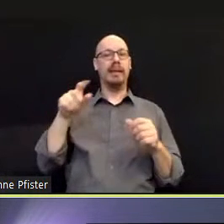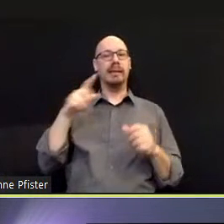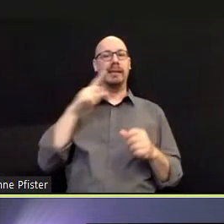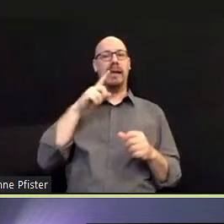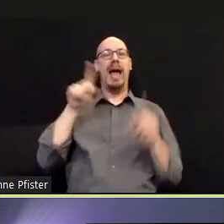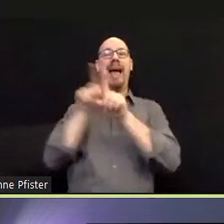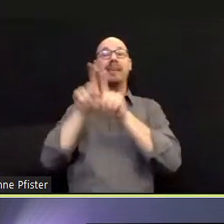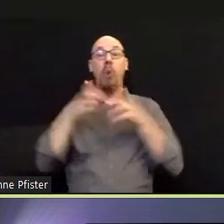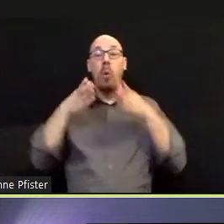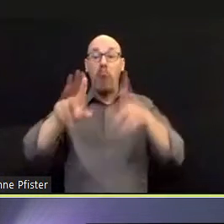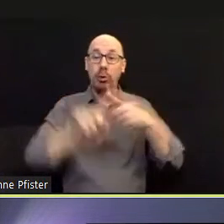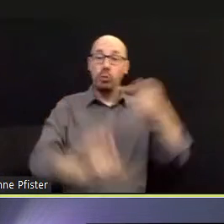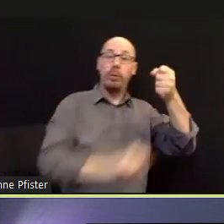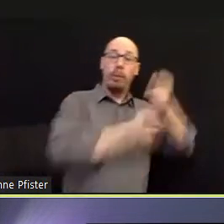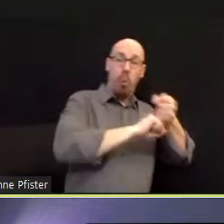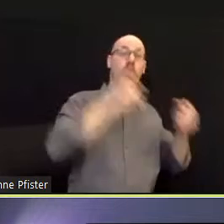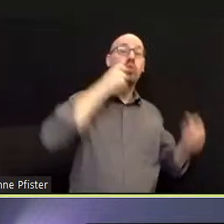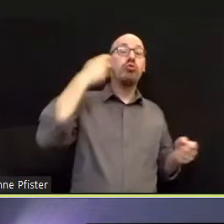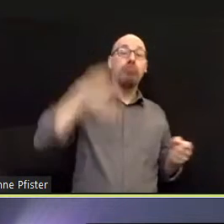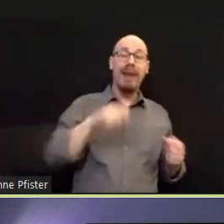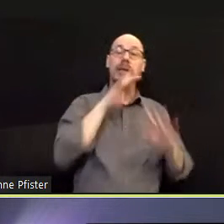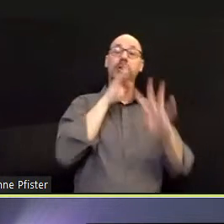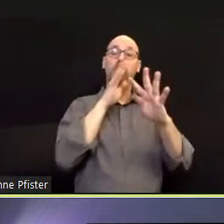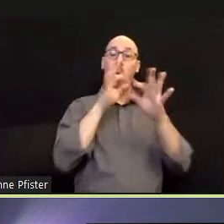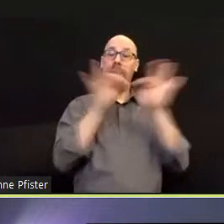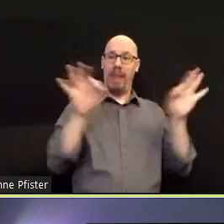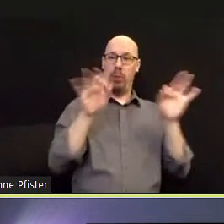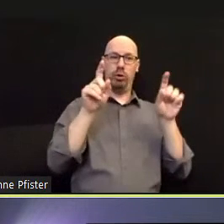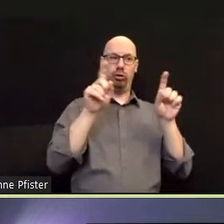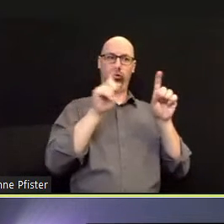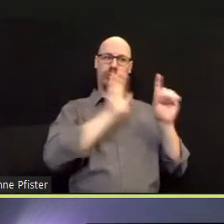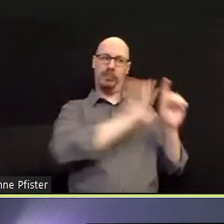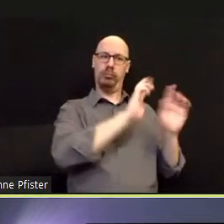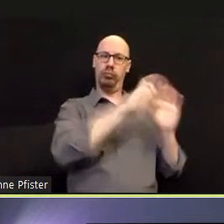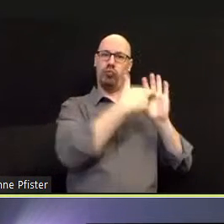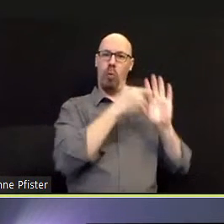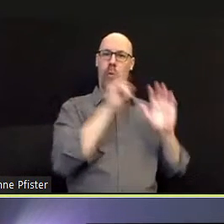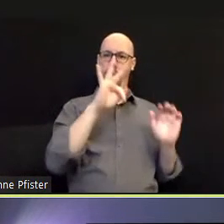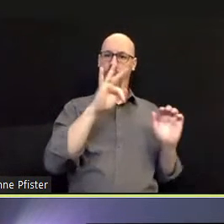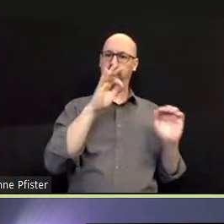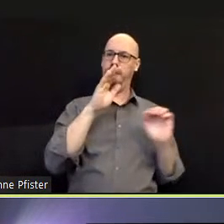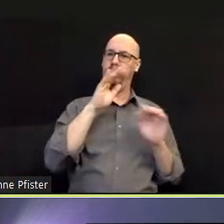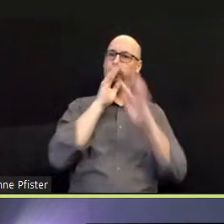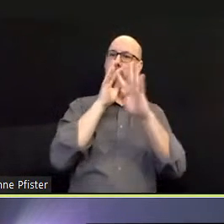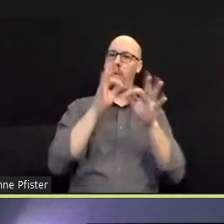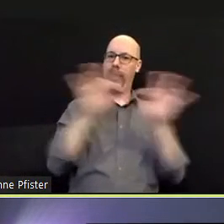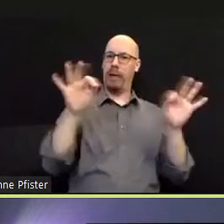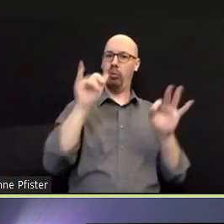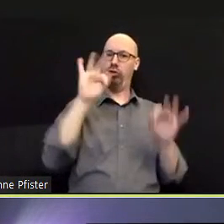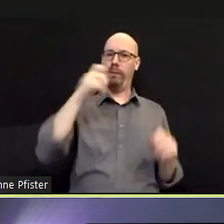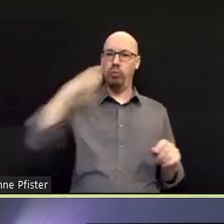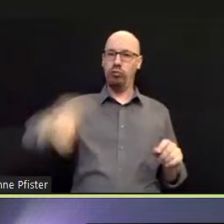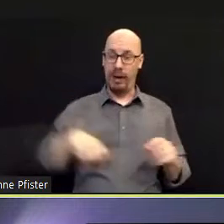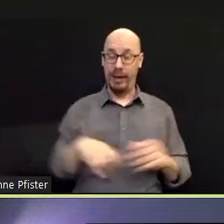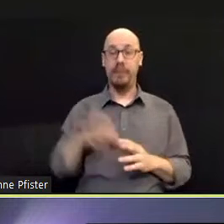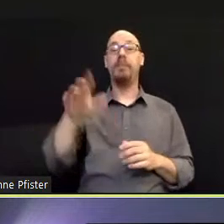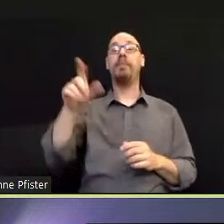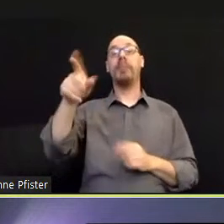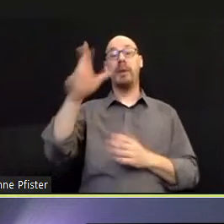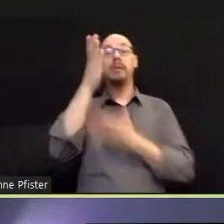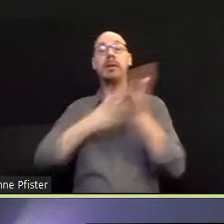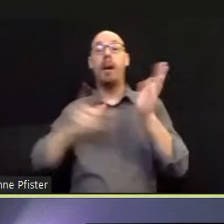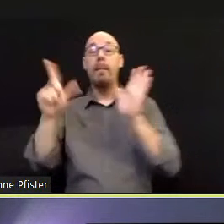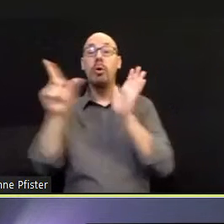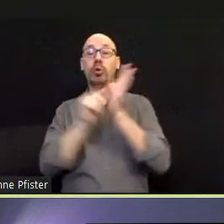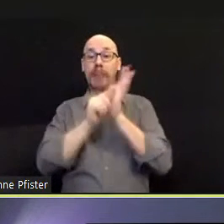spoken language in its role as the official language of Ukraine. I did find some Russian newspaper reactions to this, which